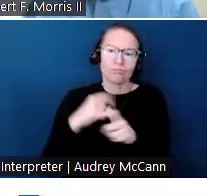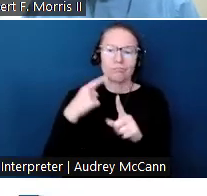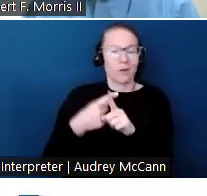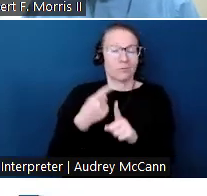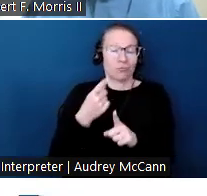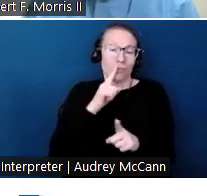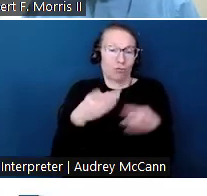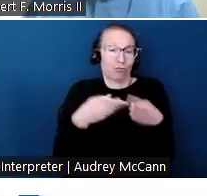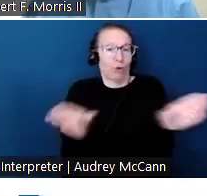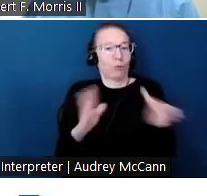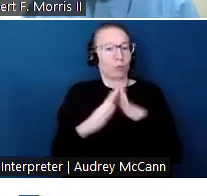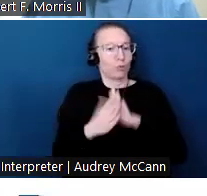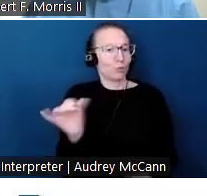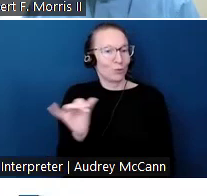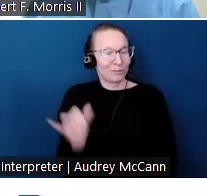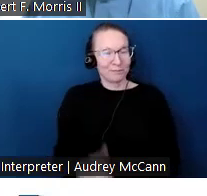general.